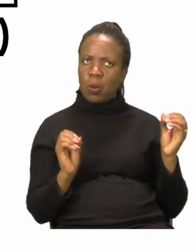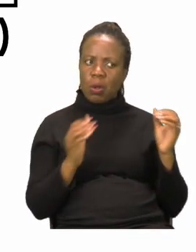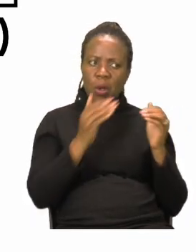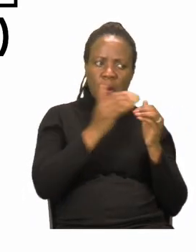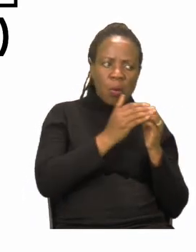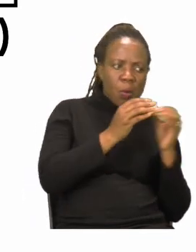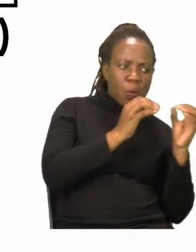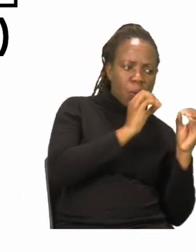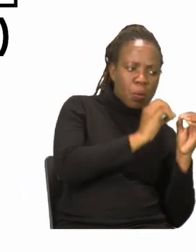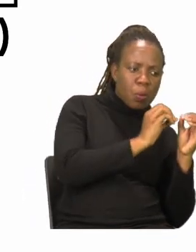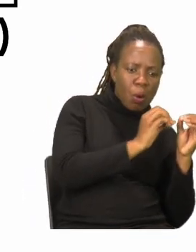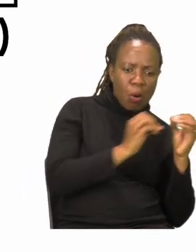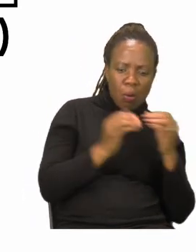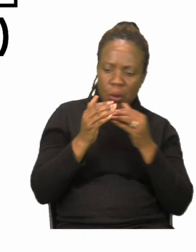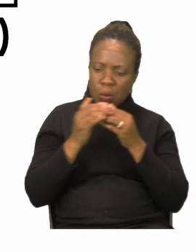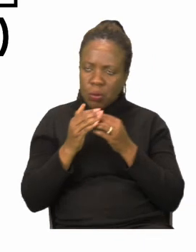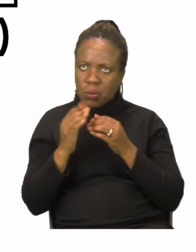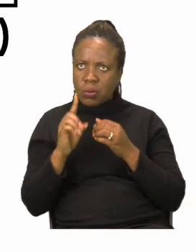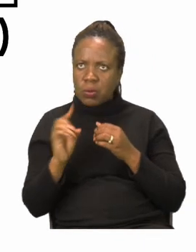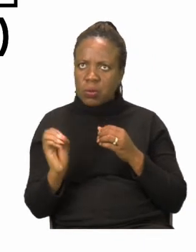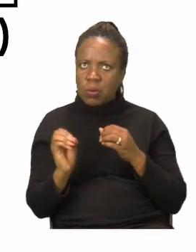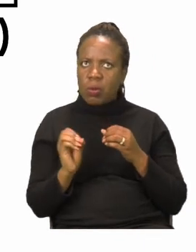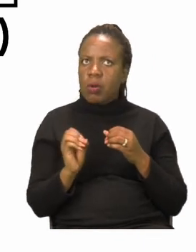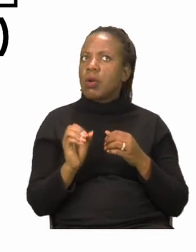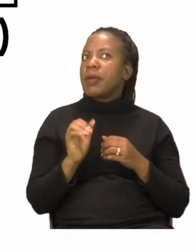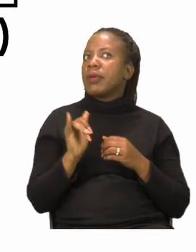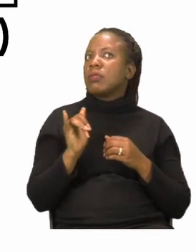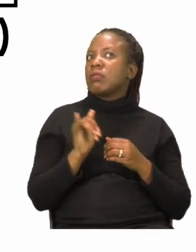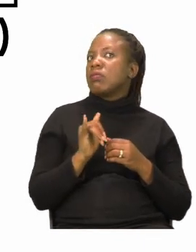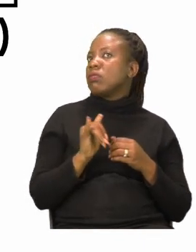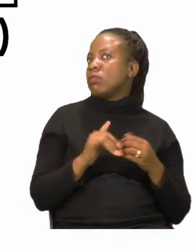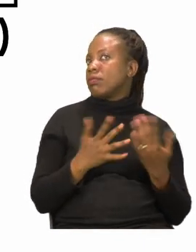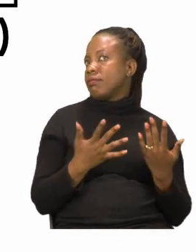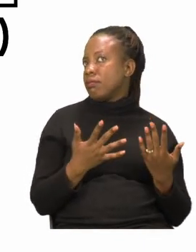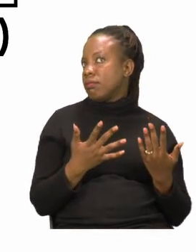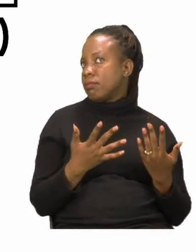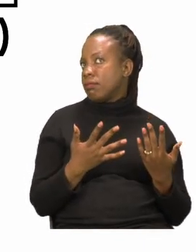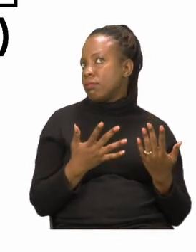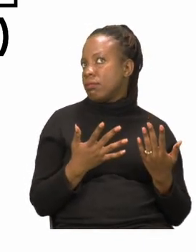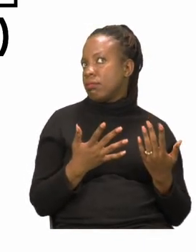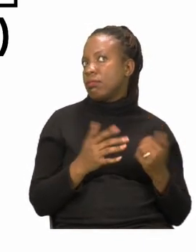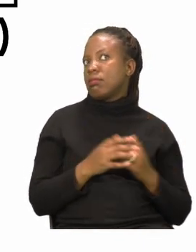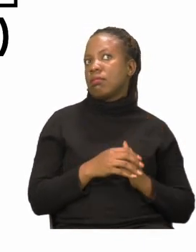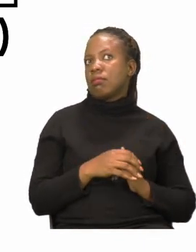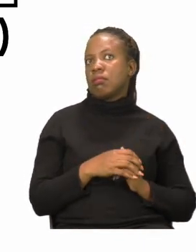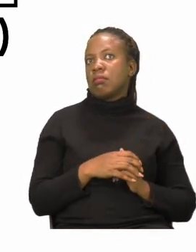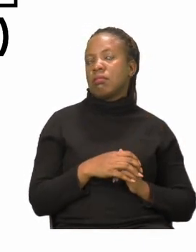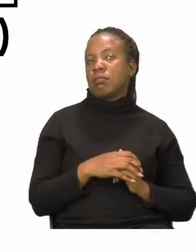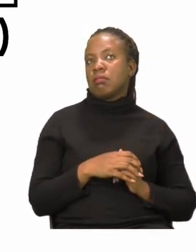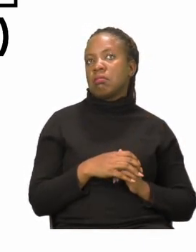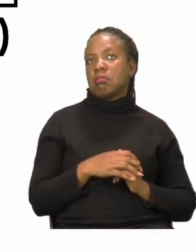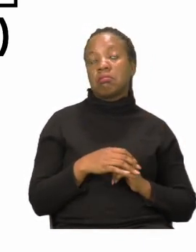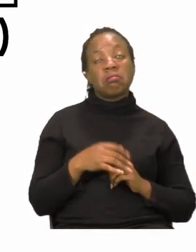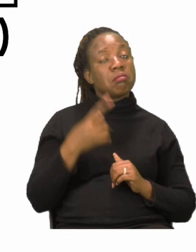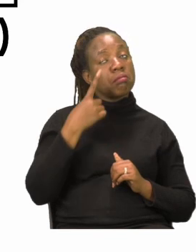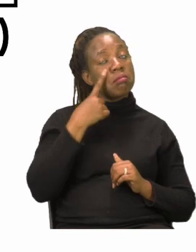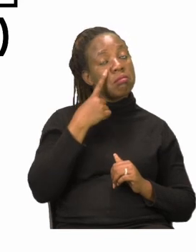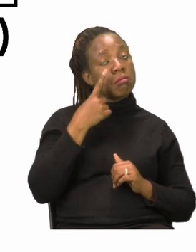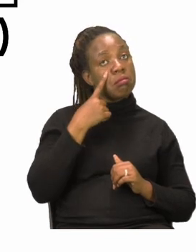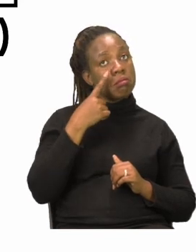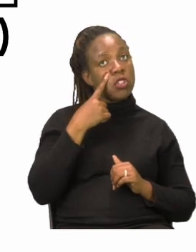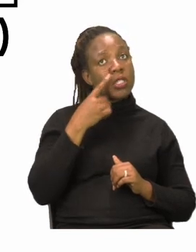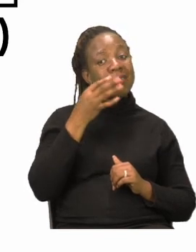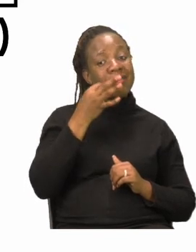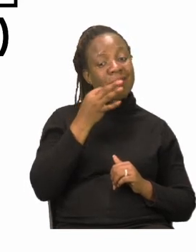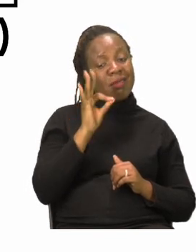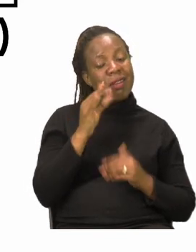to? Is it the number 0 or the number 10? And there the answer is